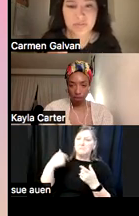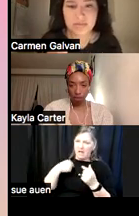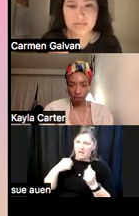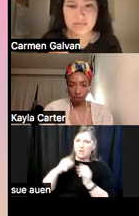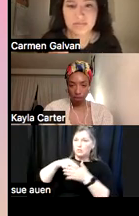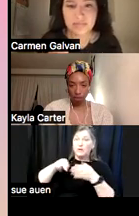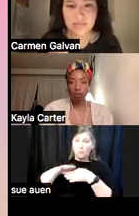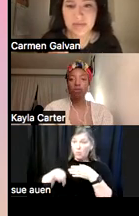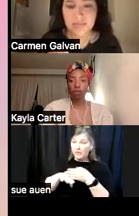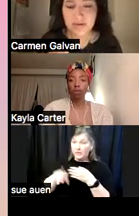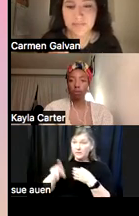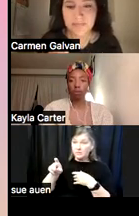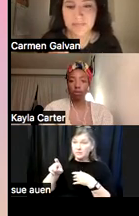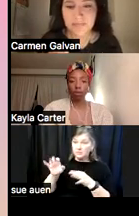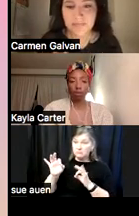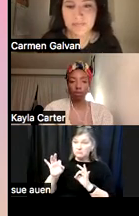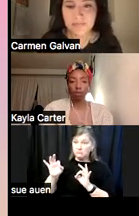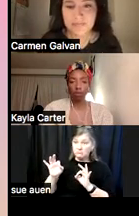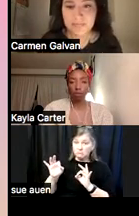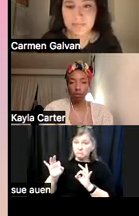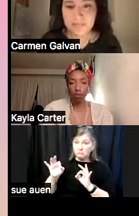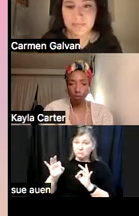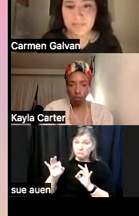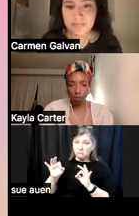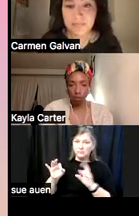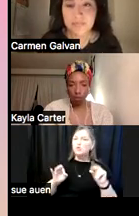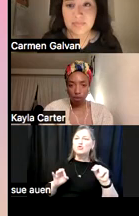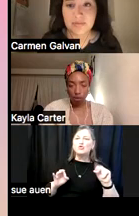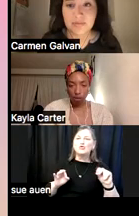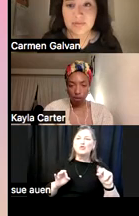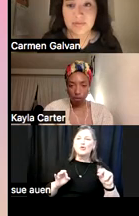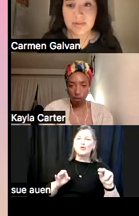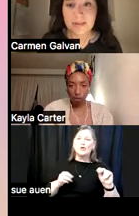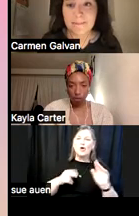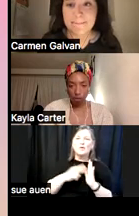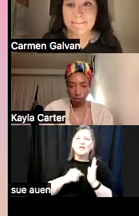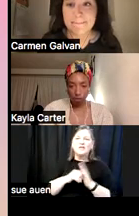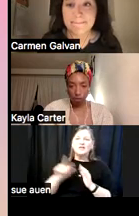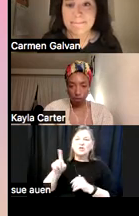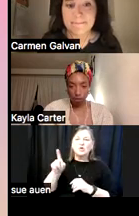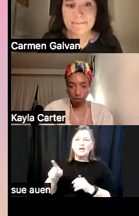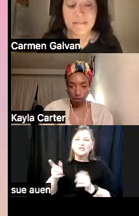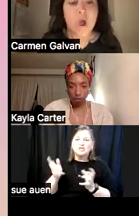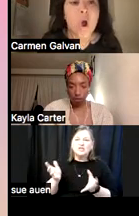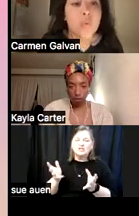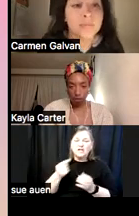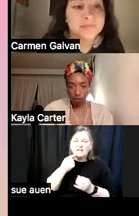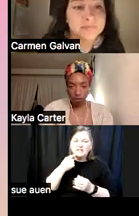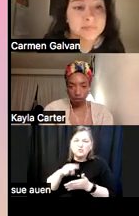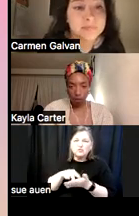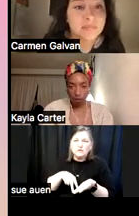the whole thing, Mira? Oh no, sorry. I was just pointing out that there was a question in the chat that says